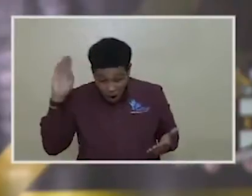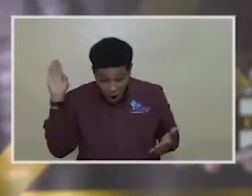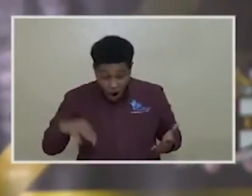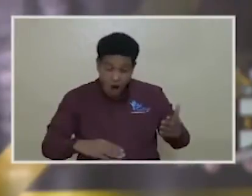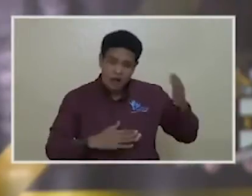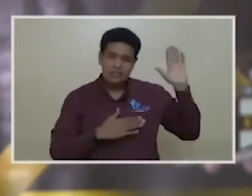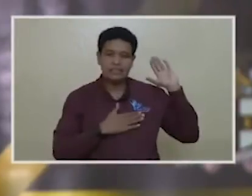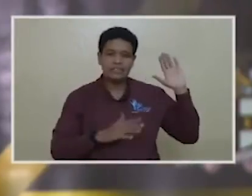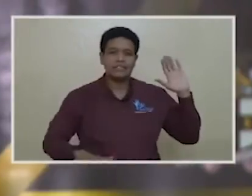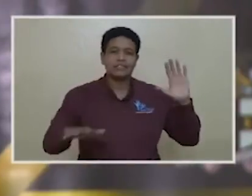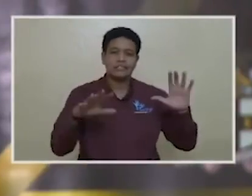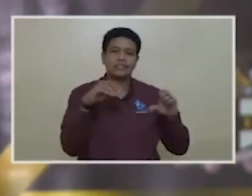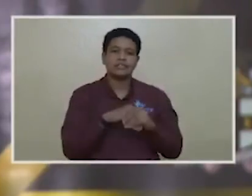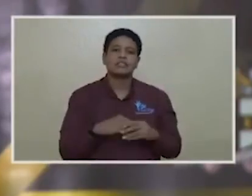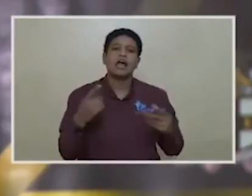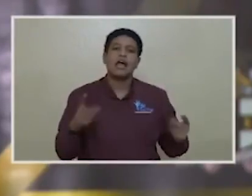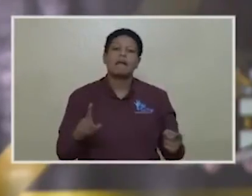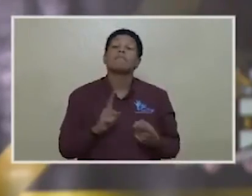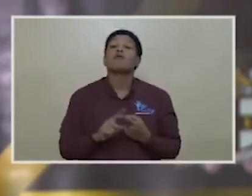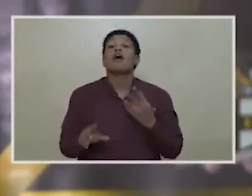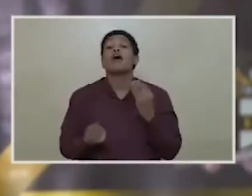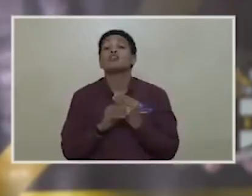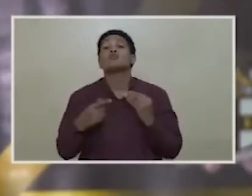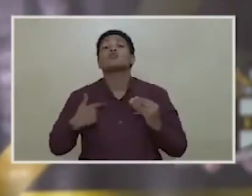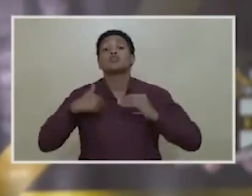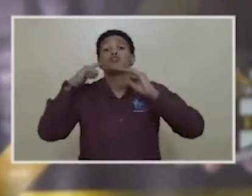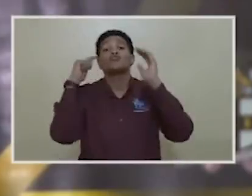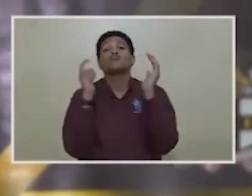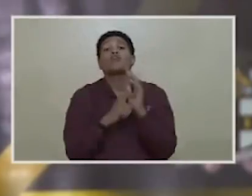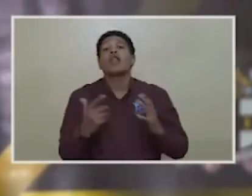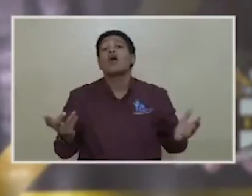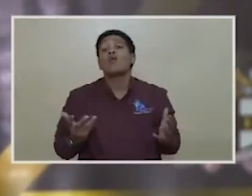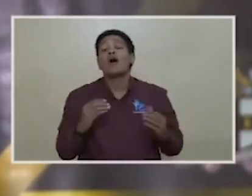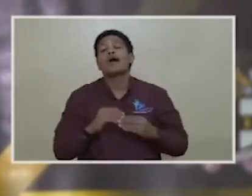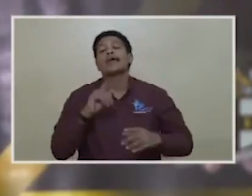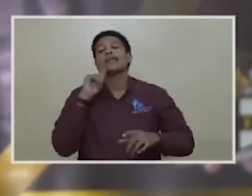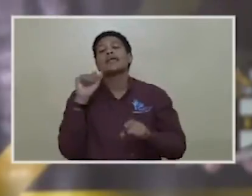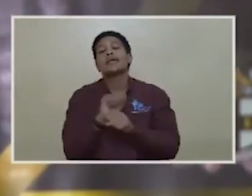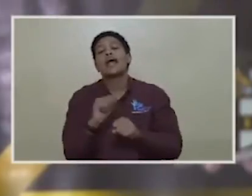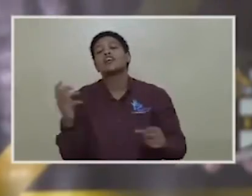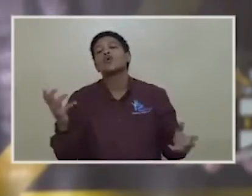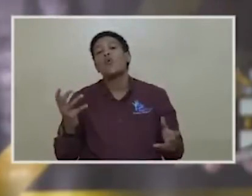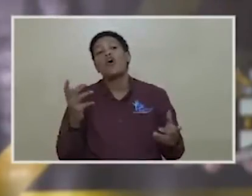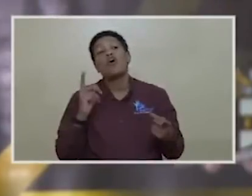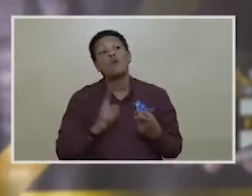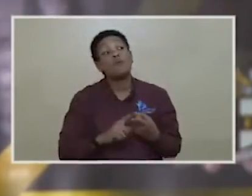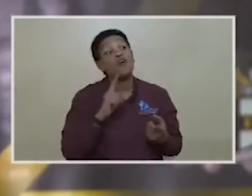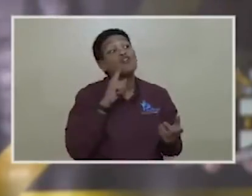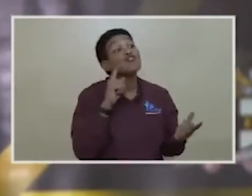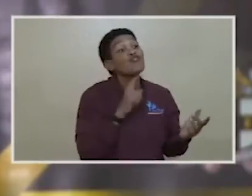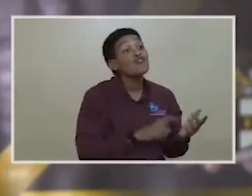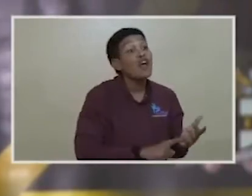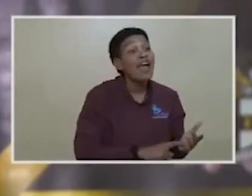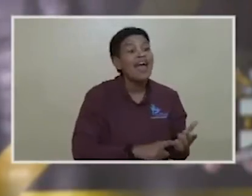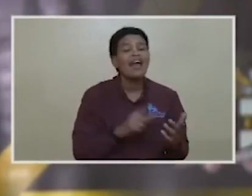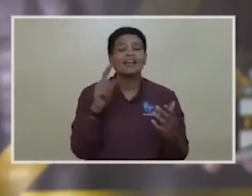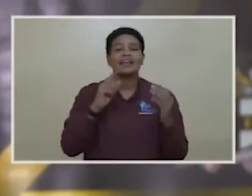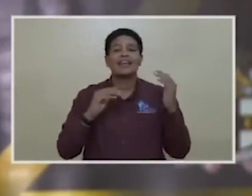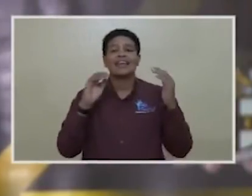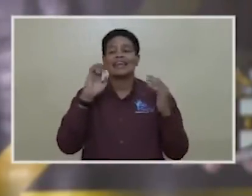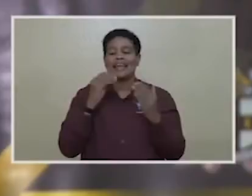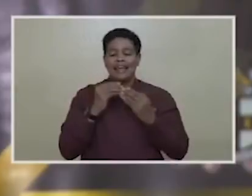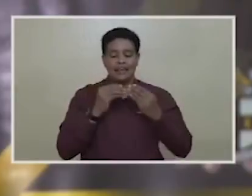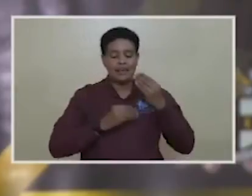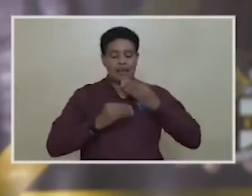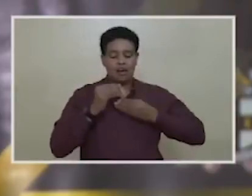citizen. And we also recognize it in guaranteeing and recognizing the